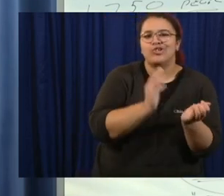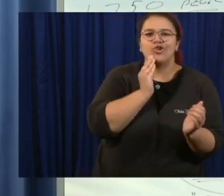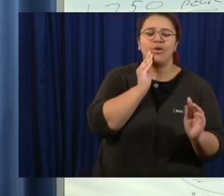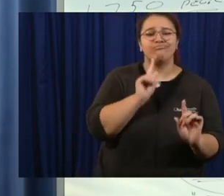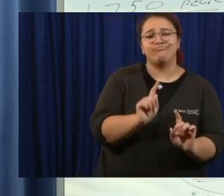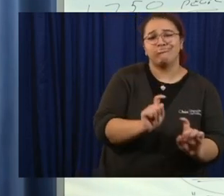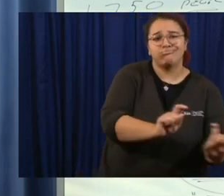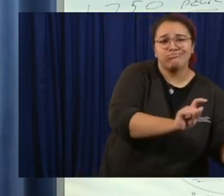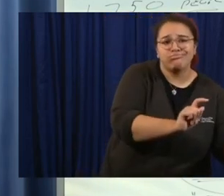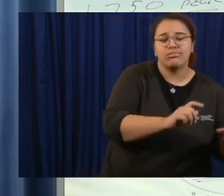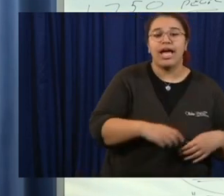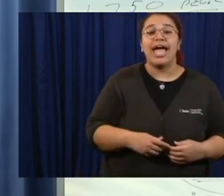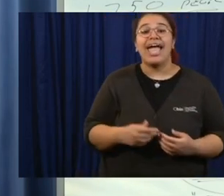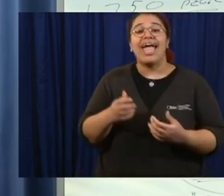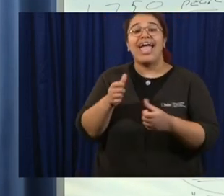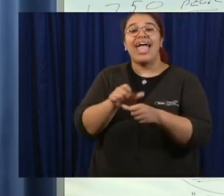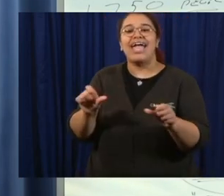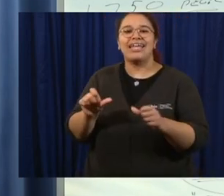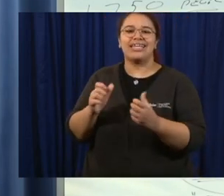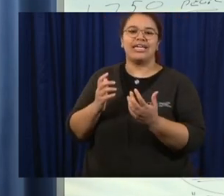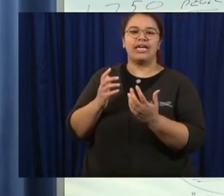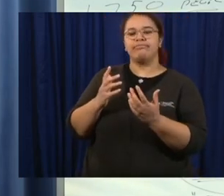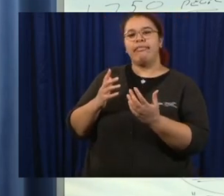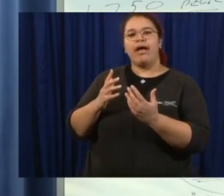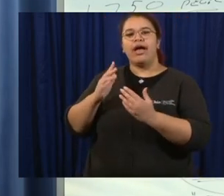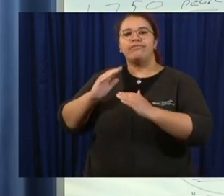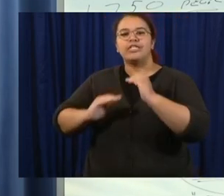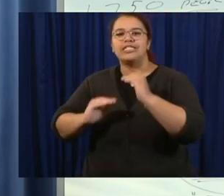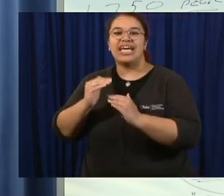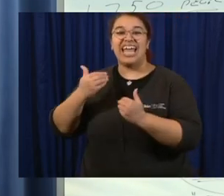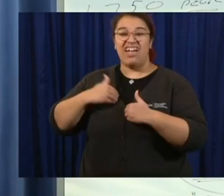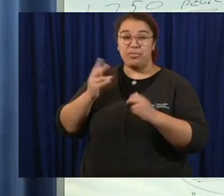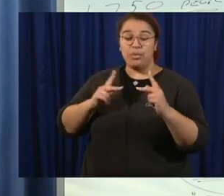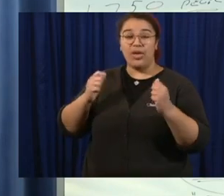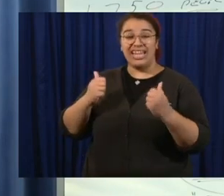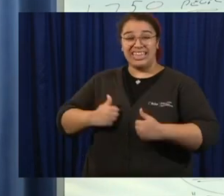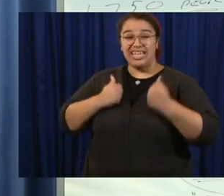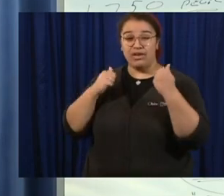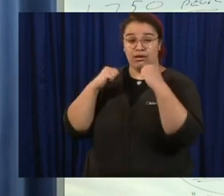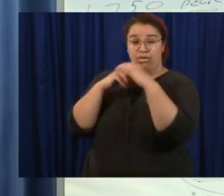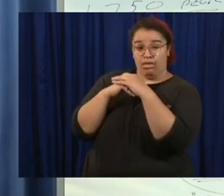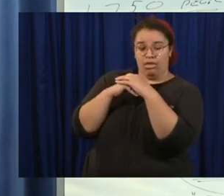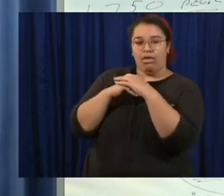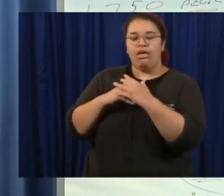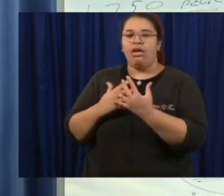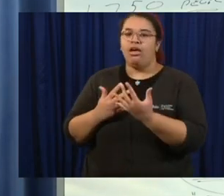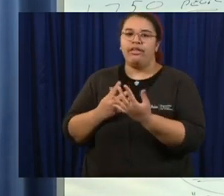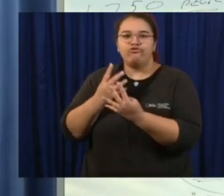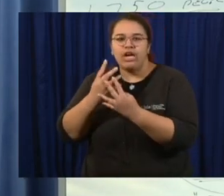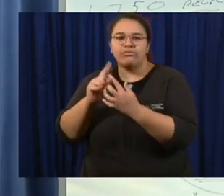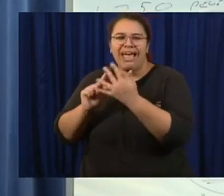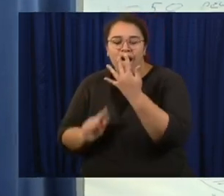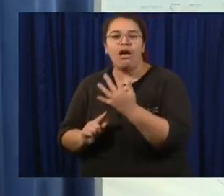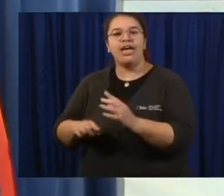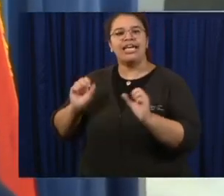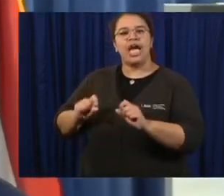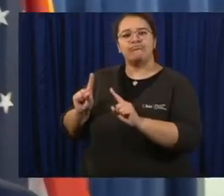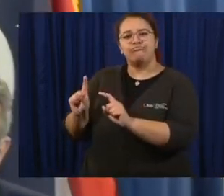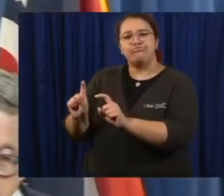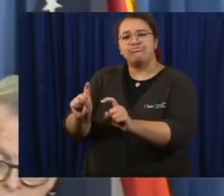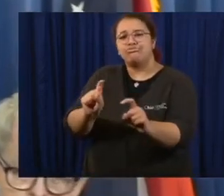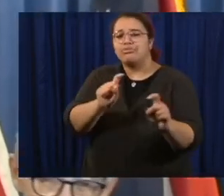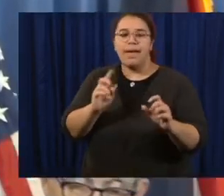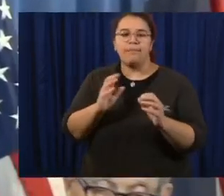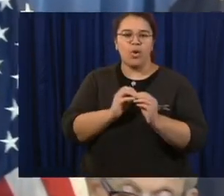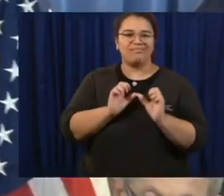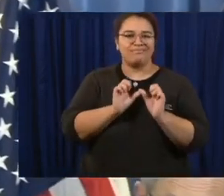this tracing system and do it much more robust. Anything to add on that, Doctor?